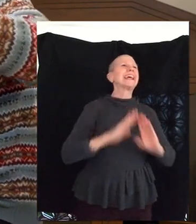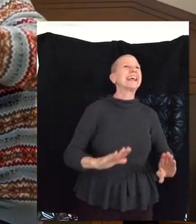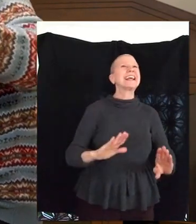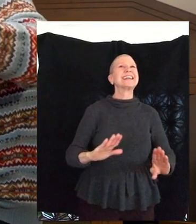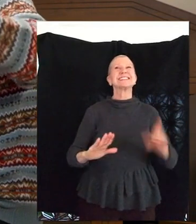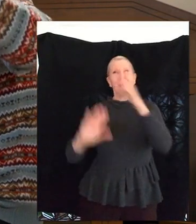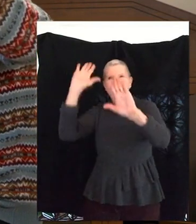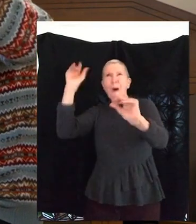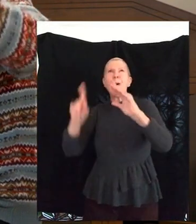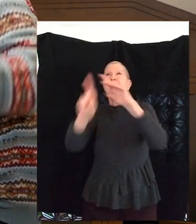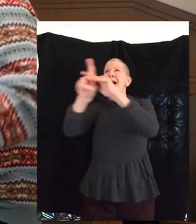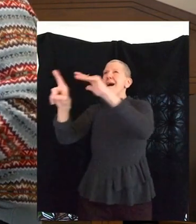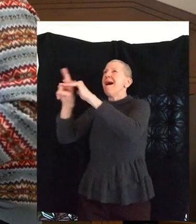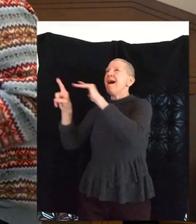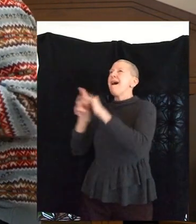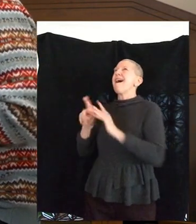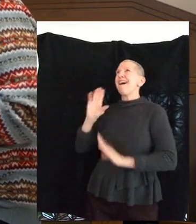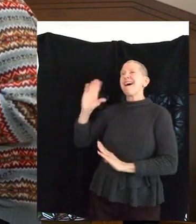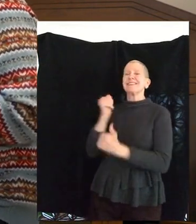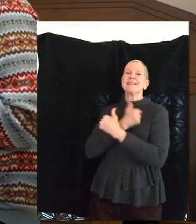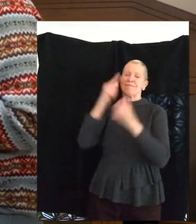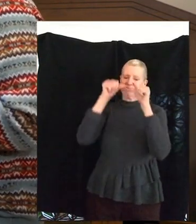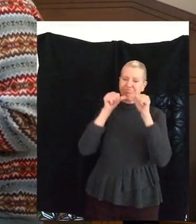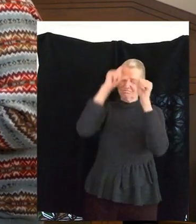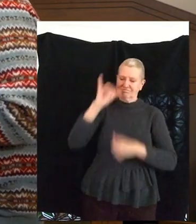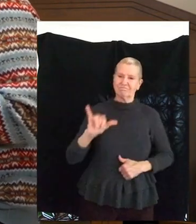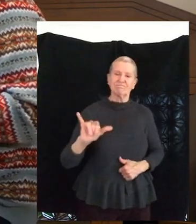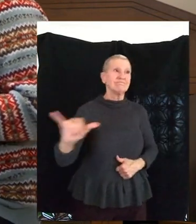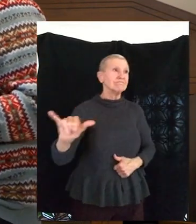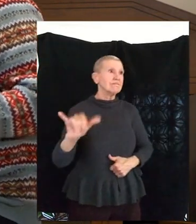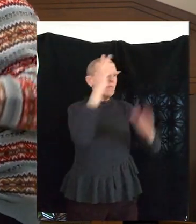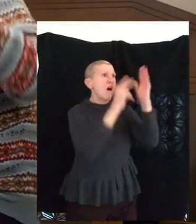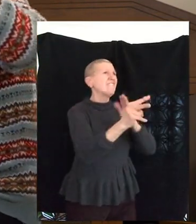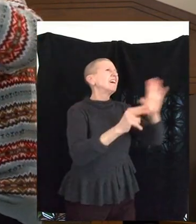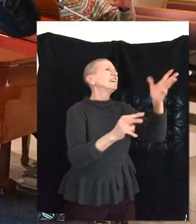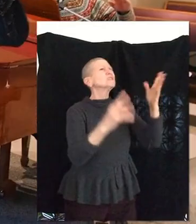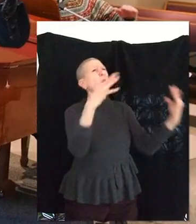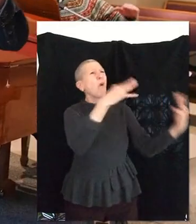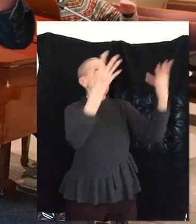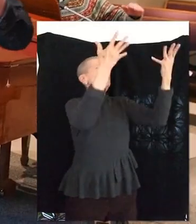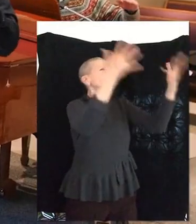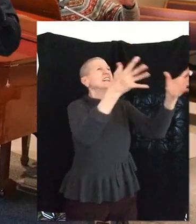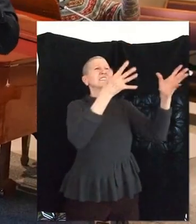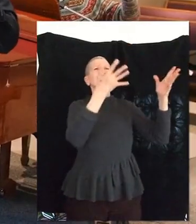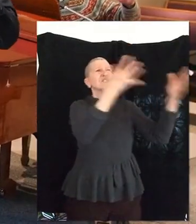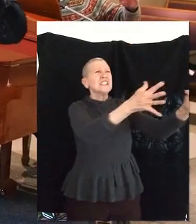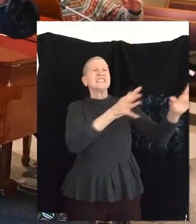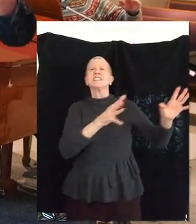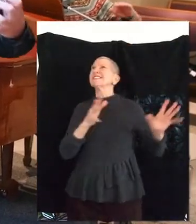is everlasting. The prophet's cry for war to cease, God's love